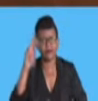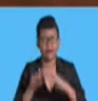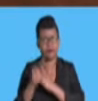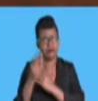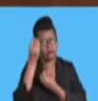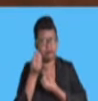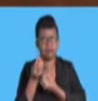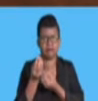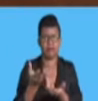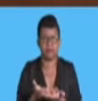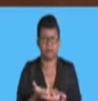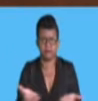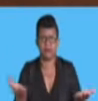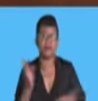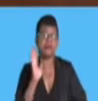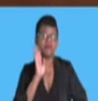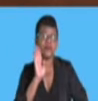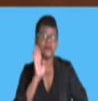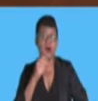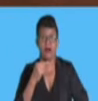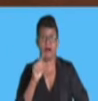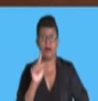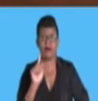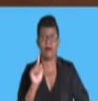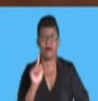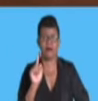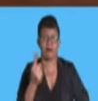I respond to His Excellency's address.